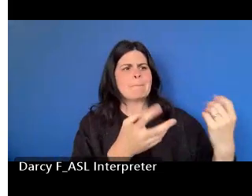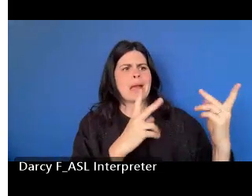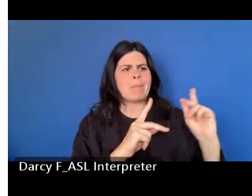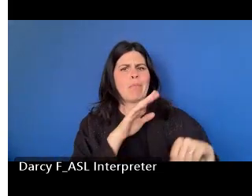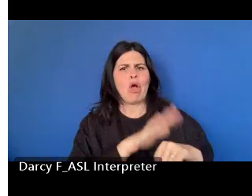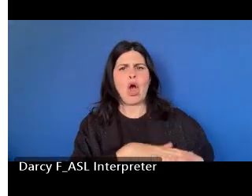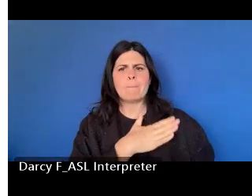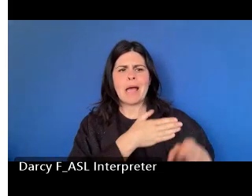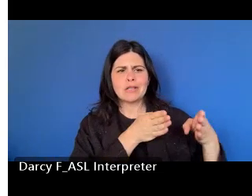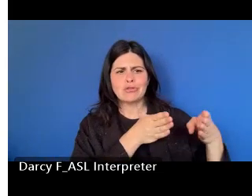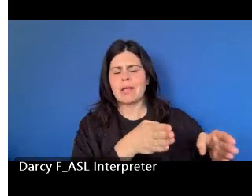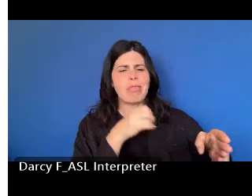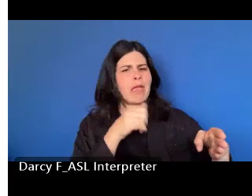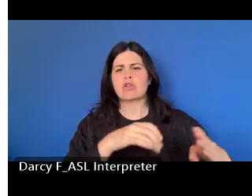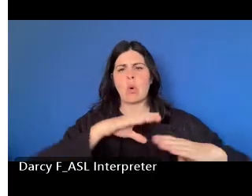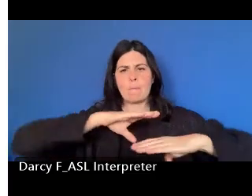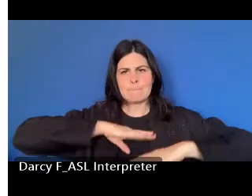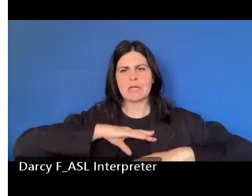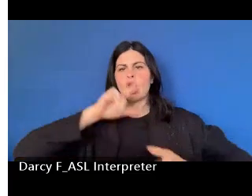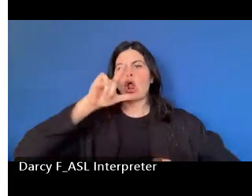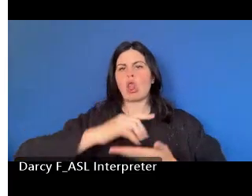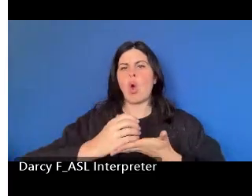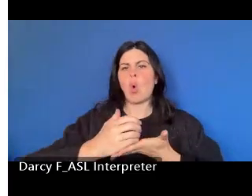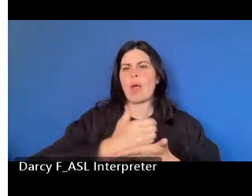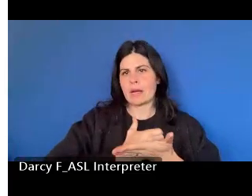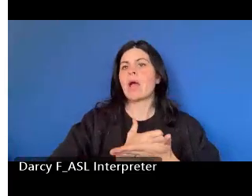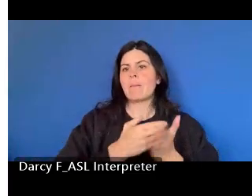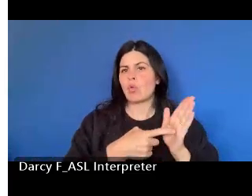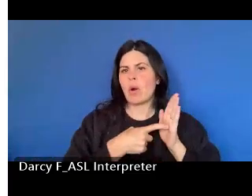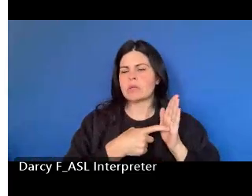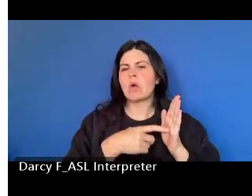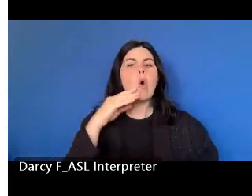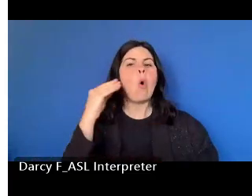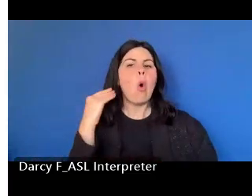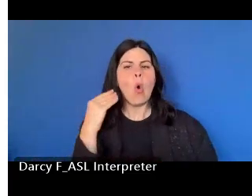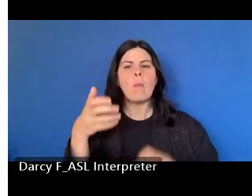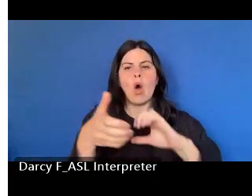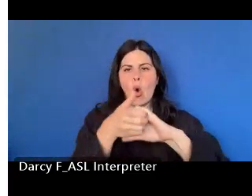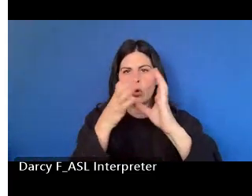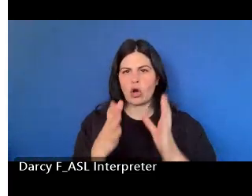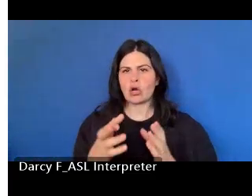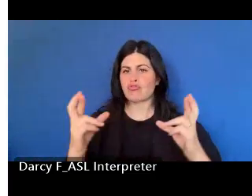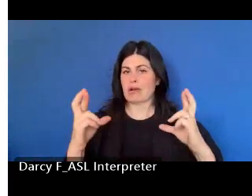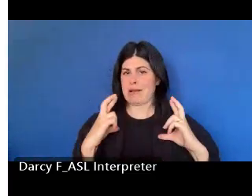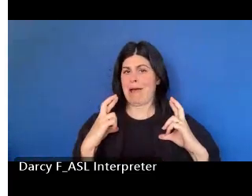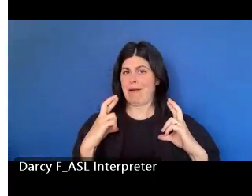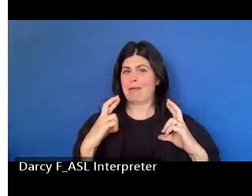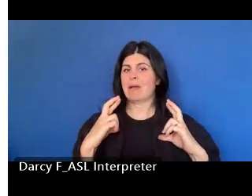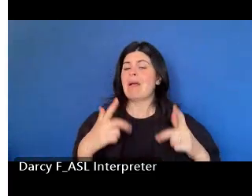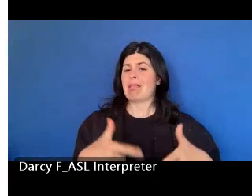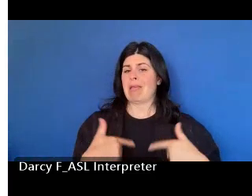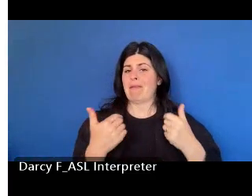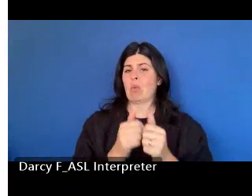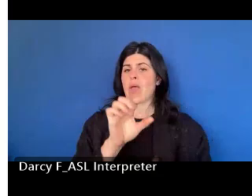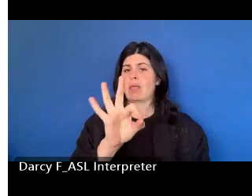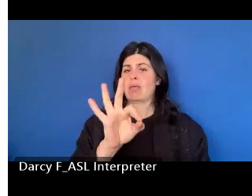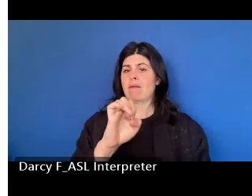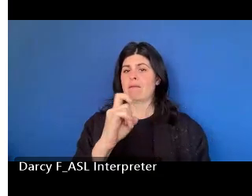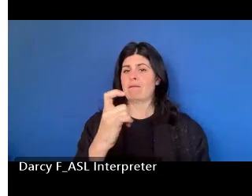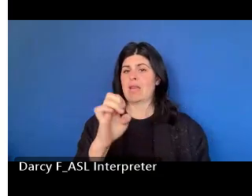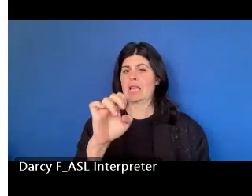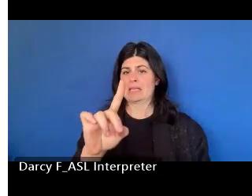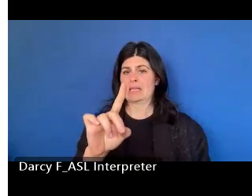low income requirements. They are homeowners, they are retirees living on a fixed income, but because, they